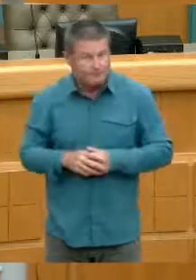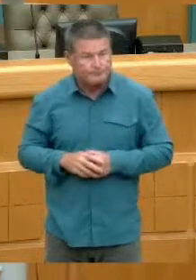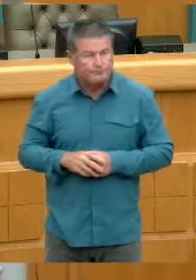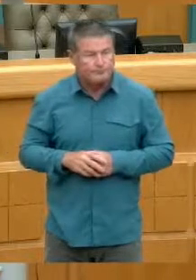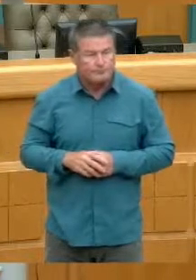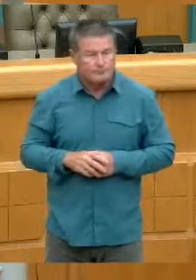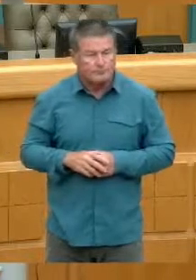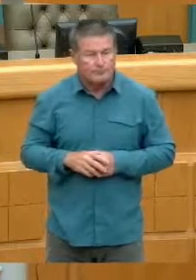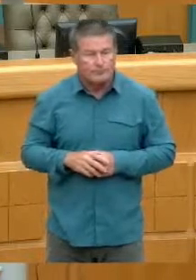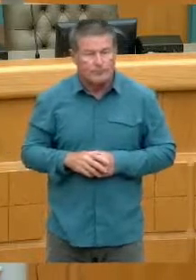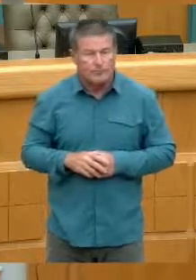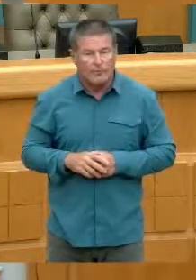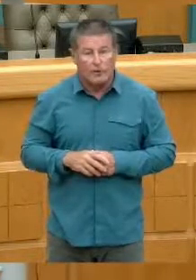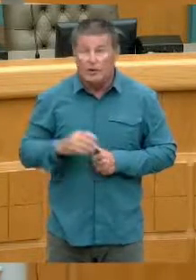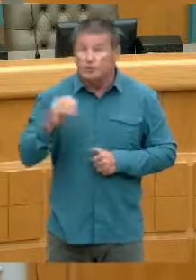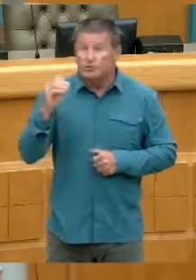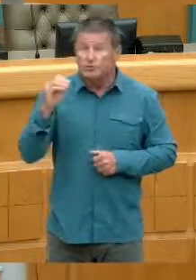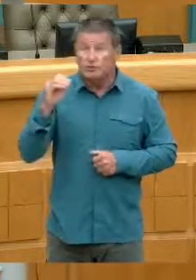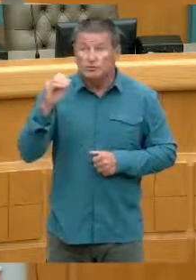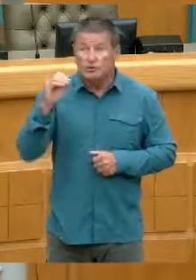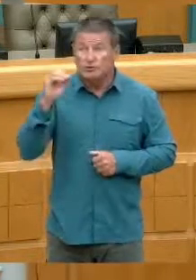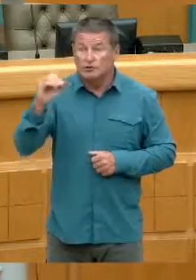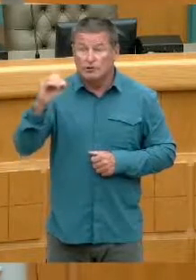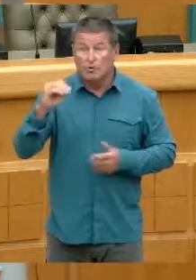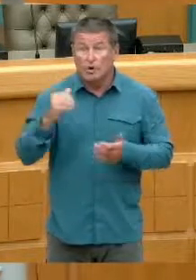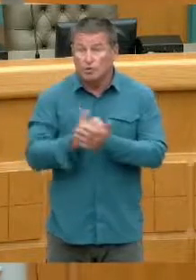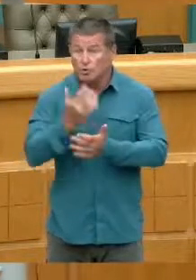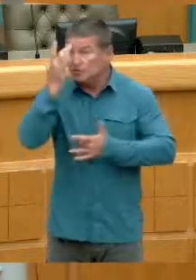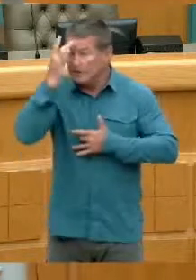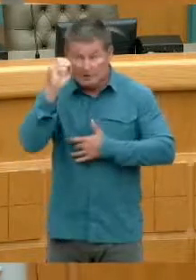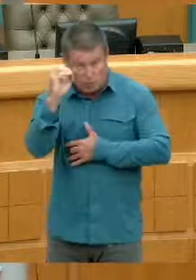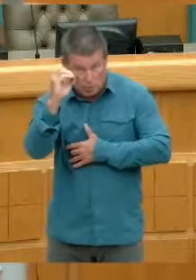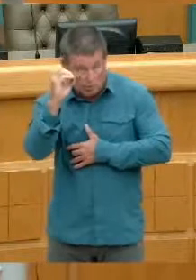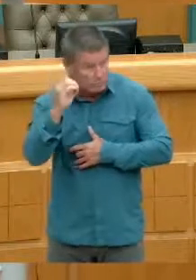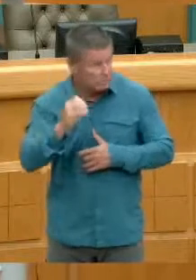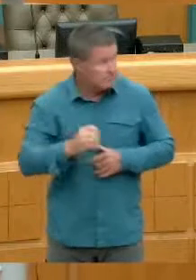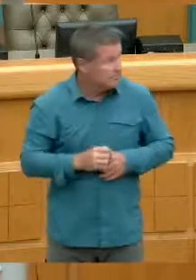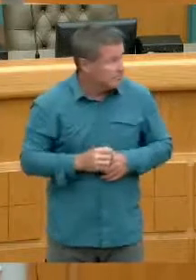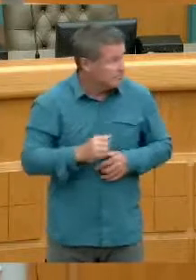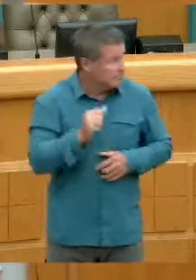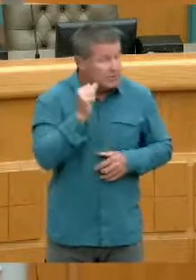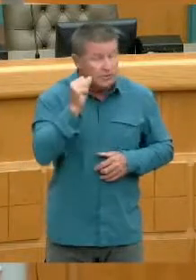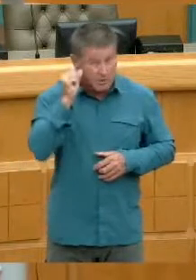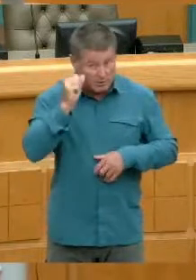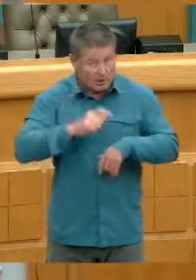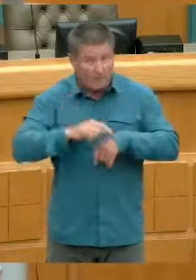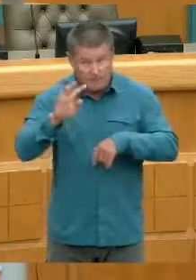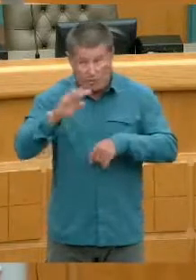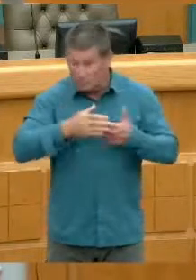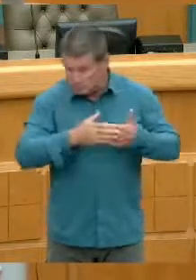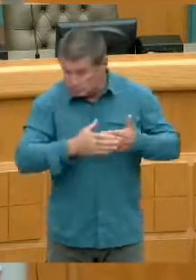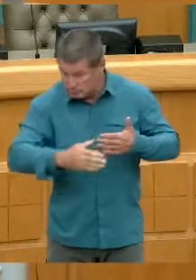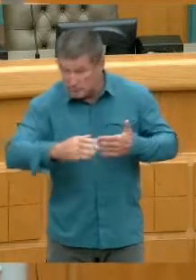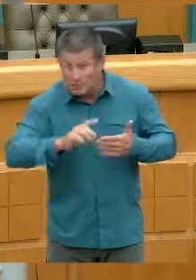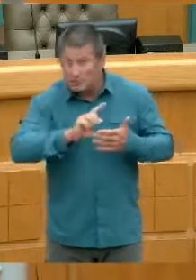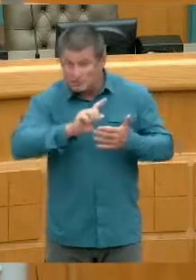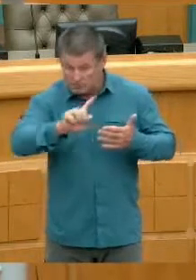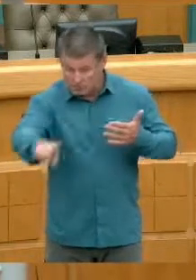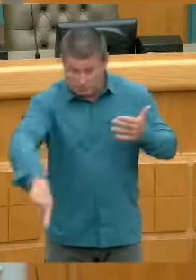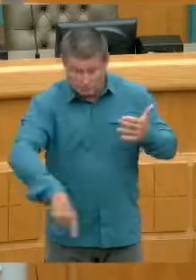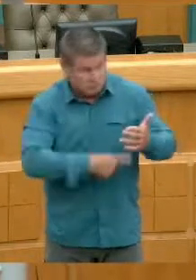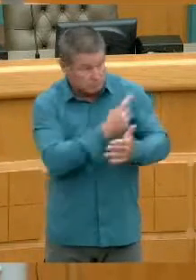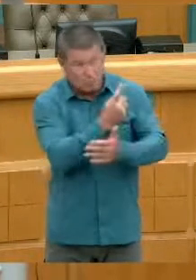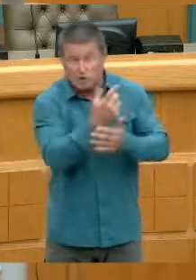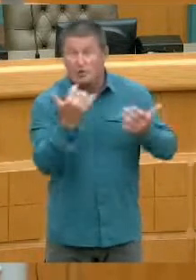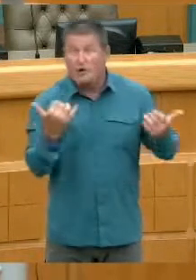had, we've had 0 new cases since 4 o'clock yesterday. So you can see